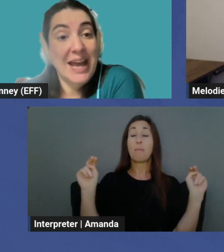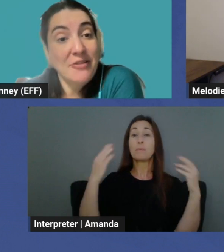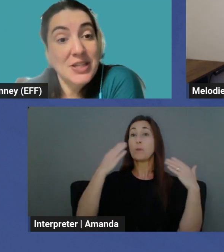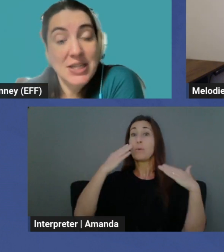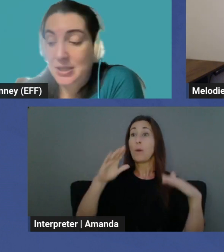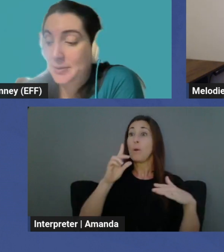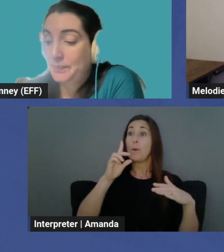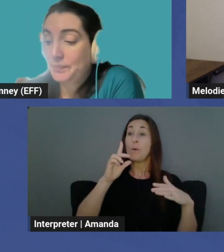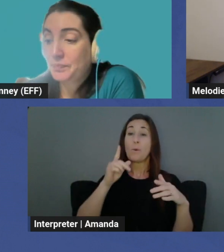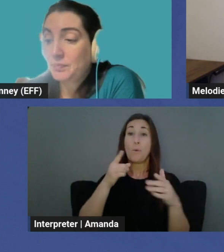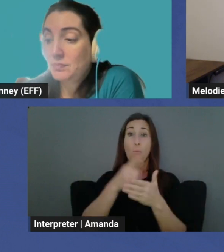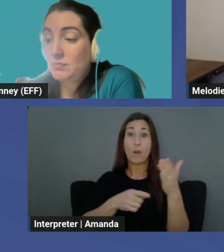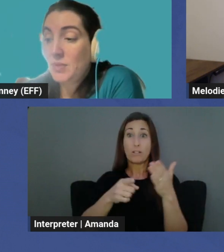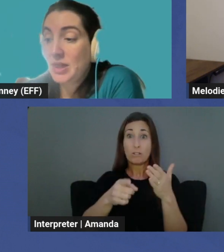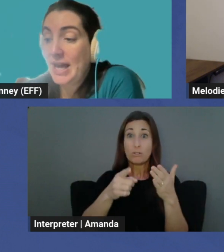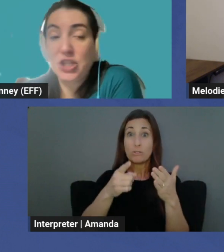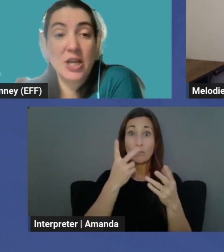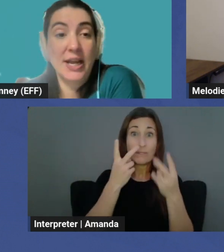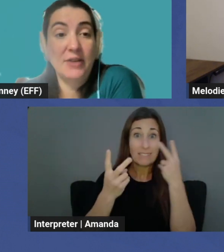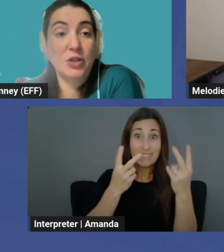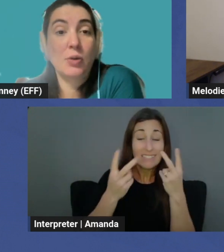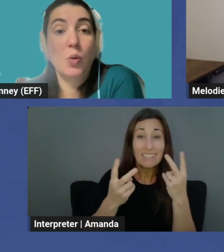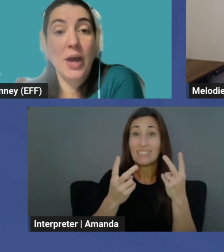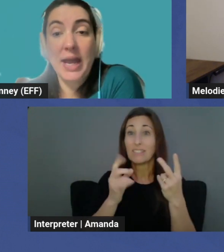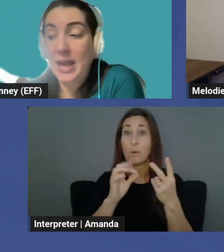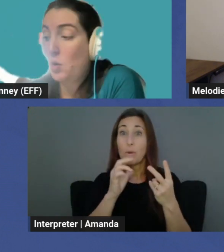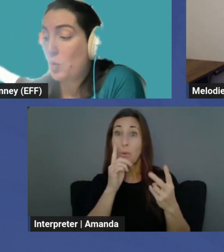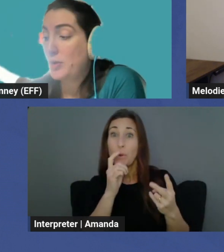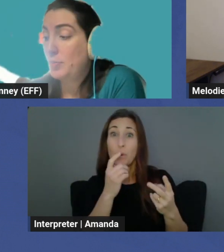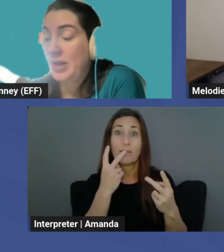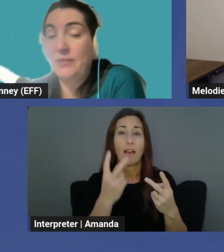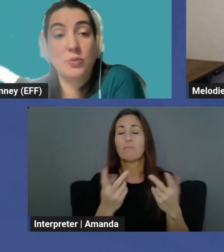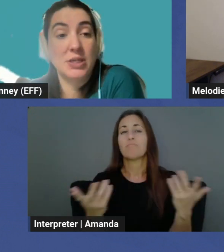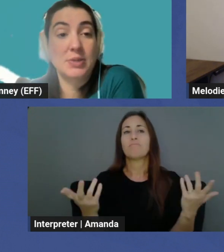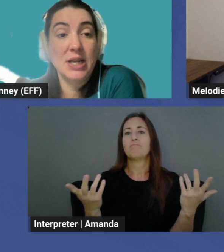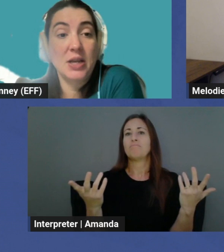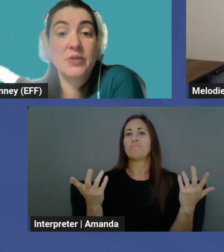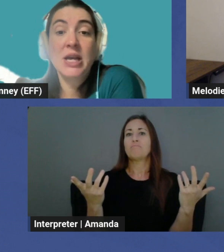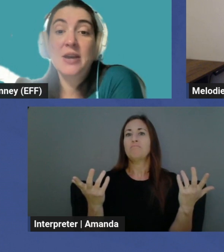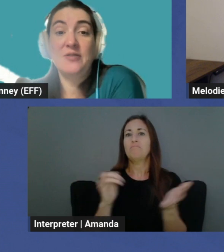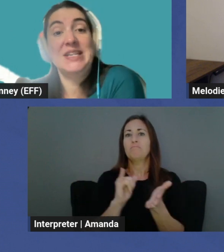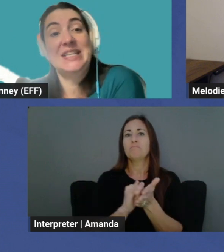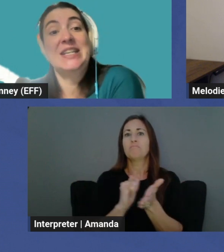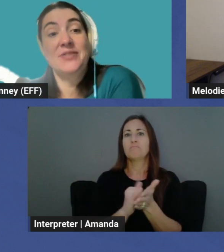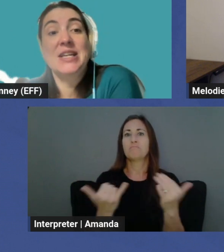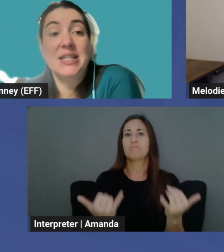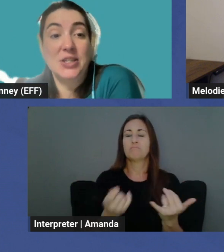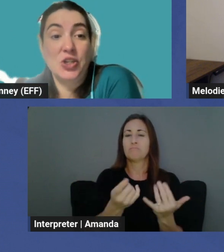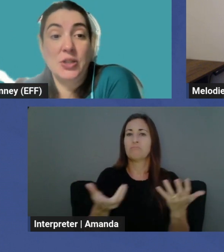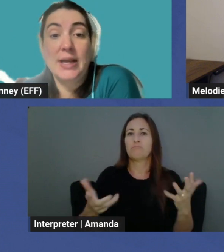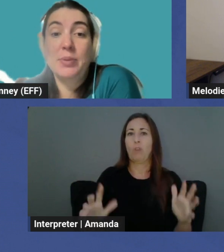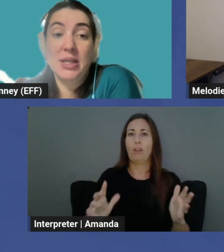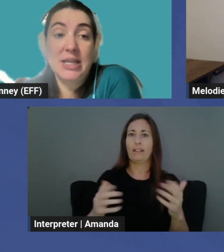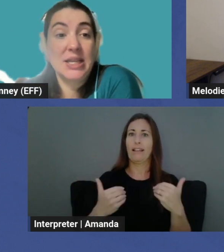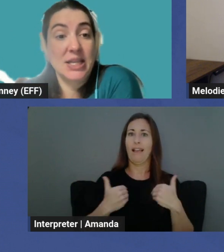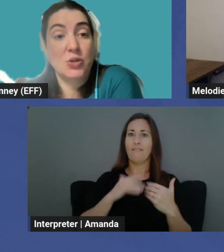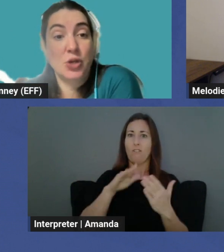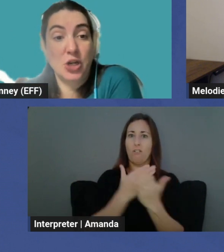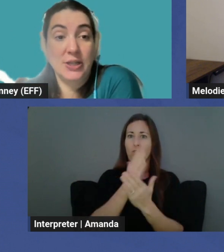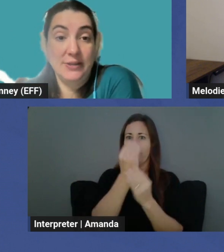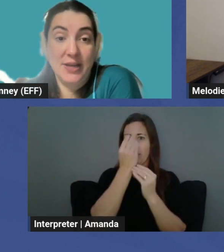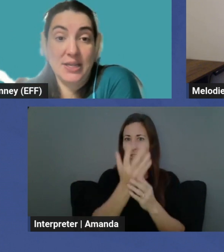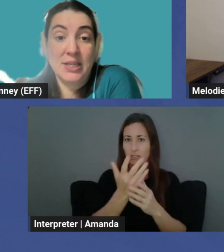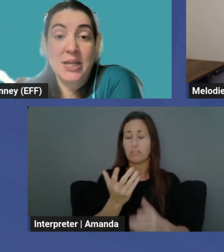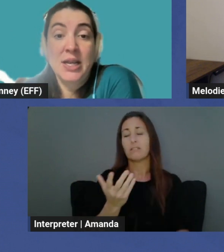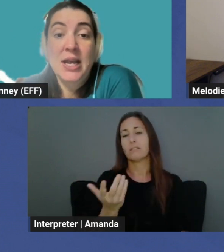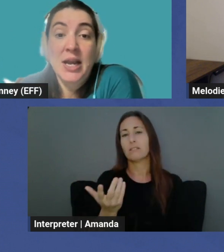is left, that's going to have to go away, or the platforms themselves face significant additional liability that they don't